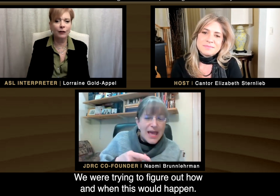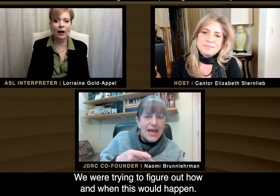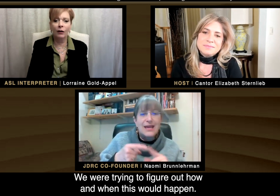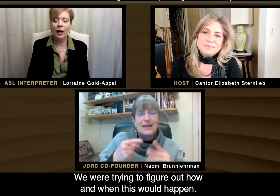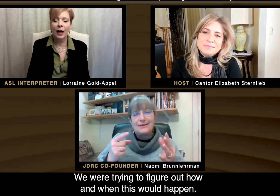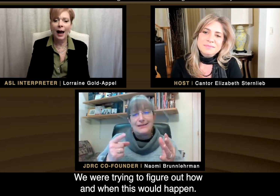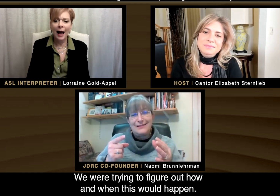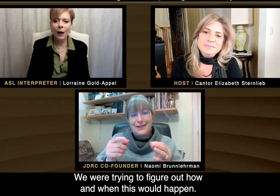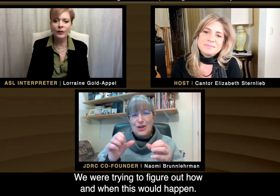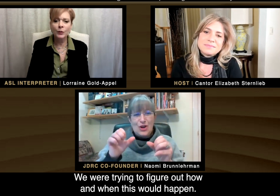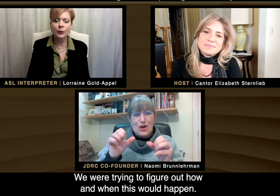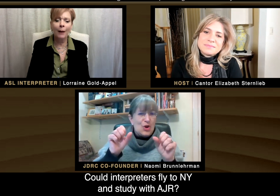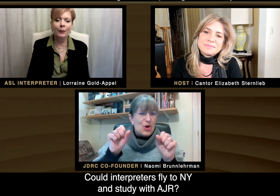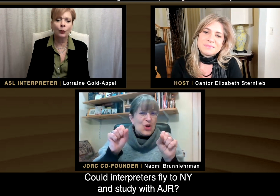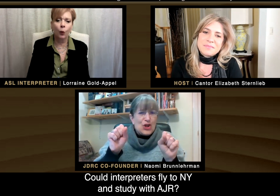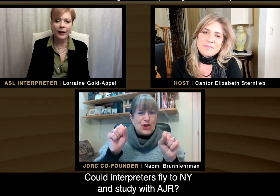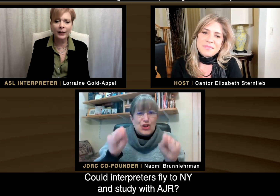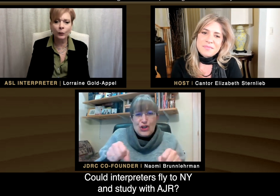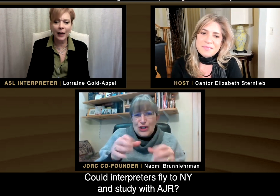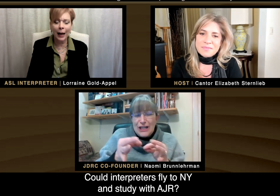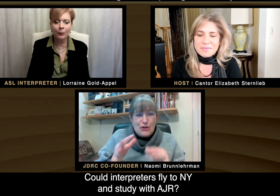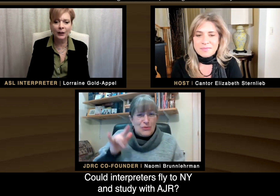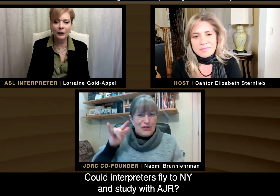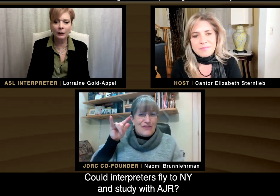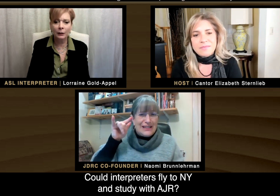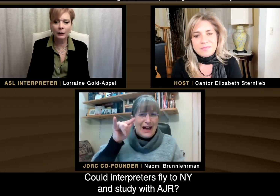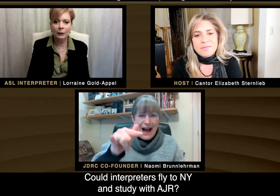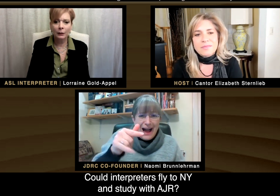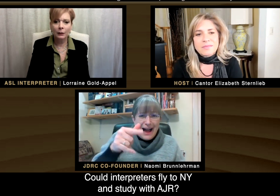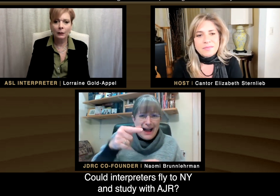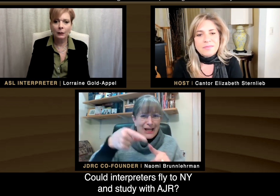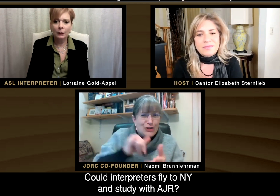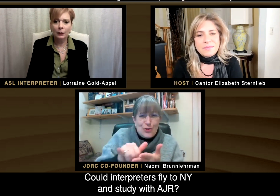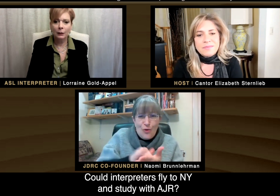trying to figure out how this would happen, when it would happen.